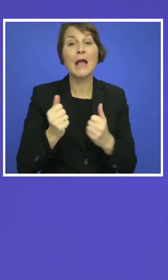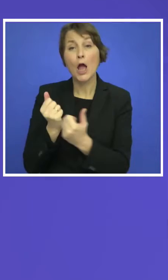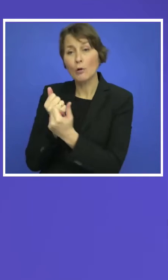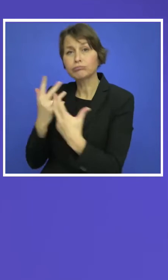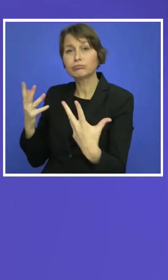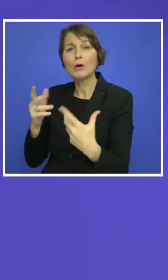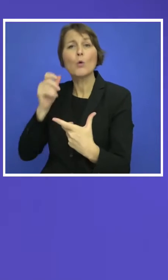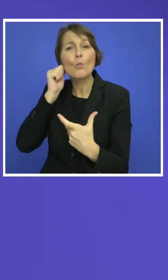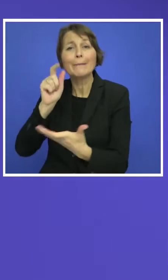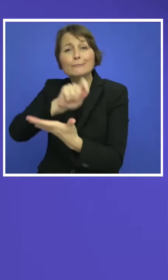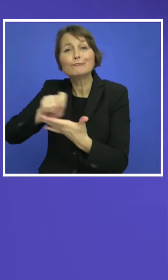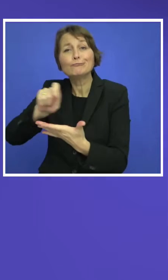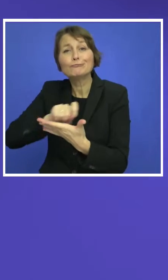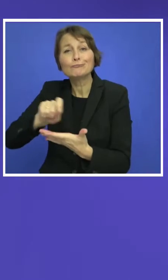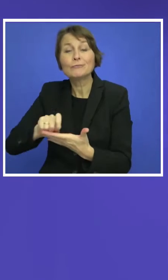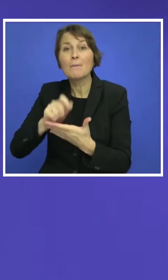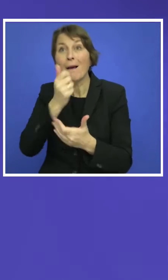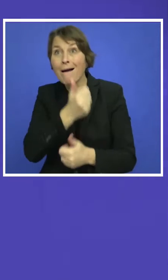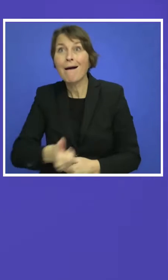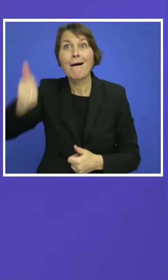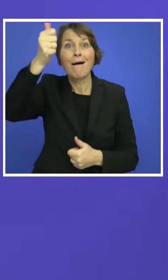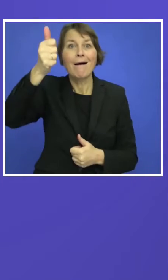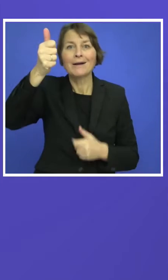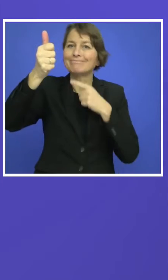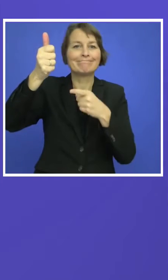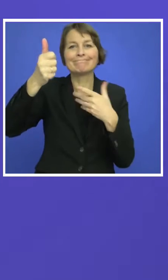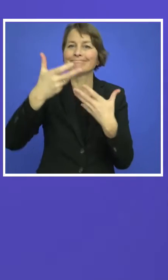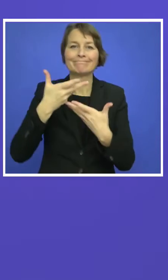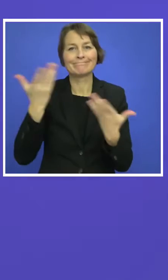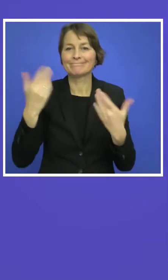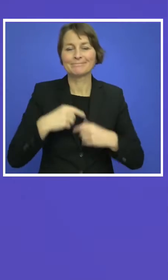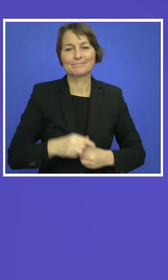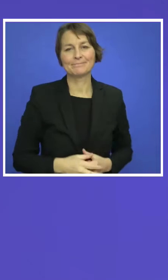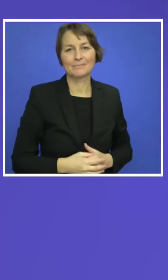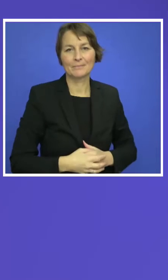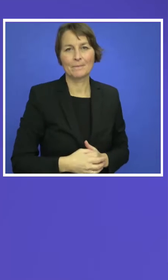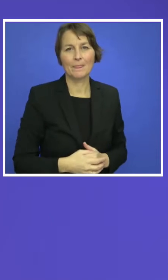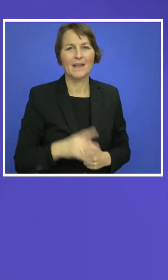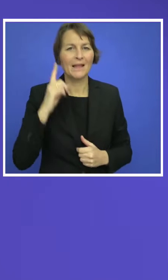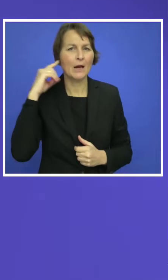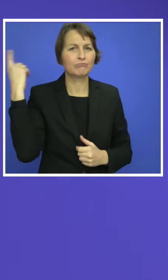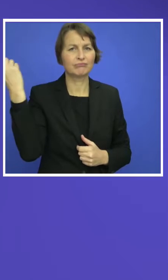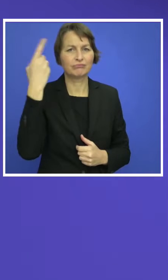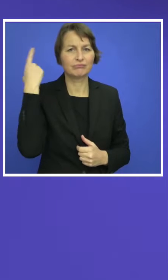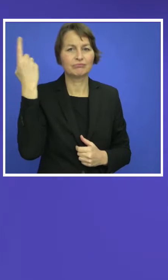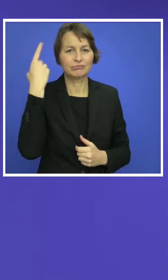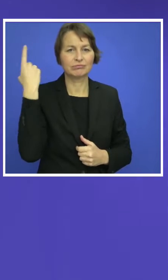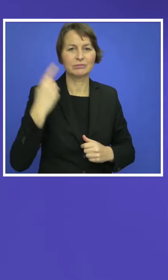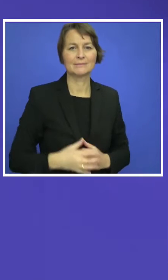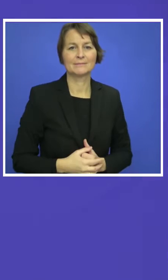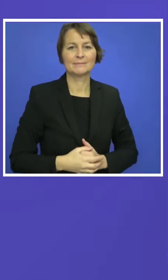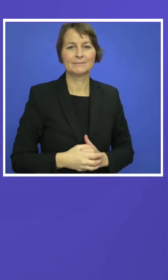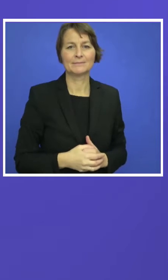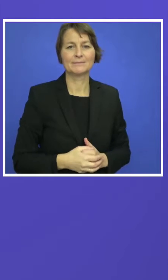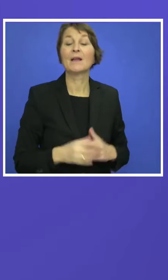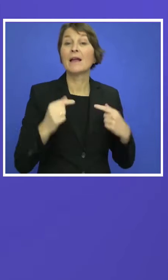a decision-making position. And then, of course, so this is something structural, something about